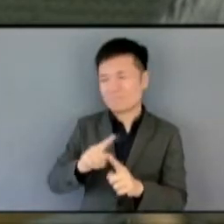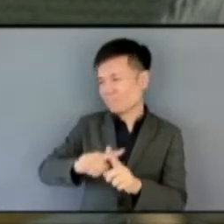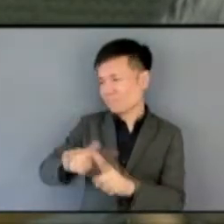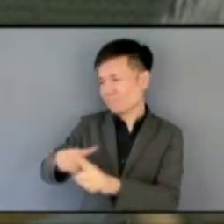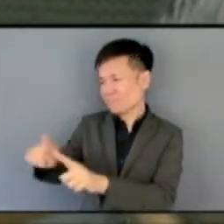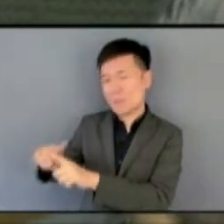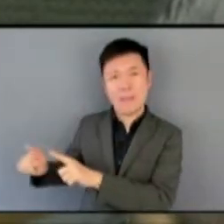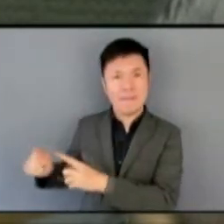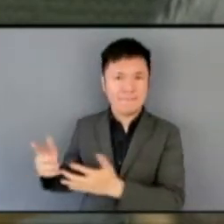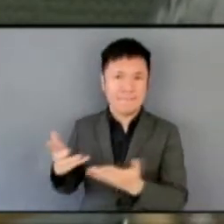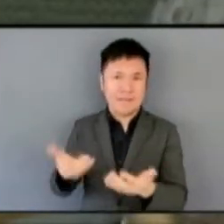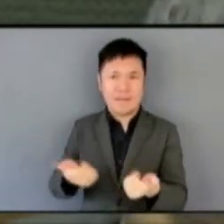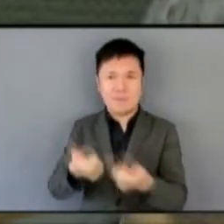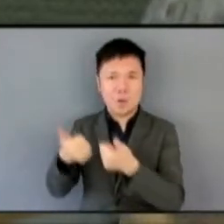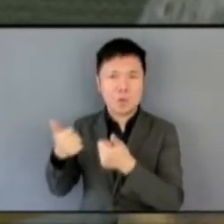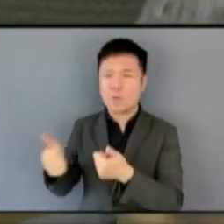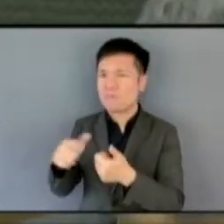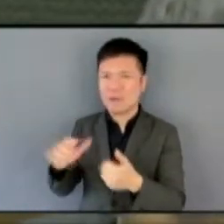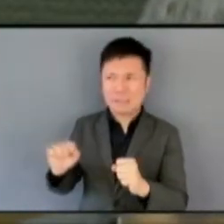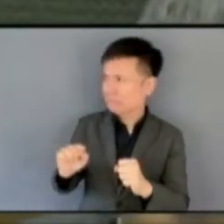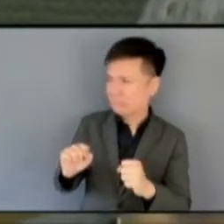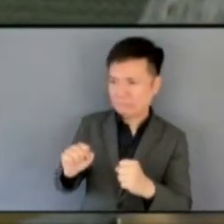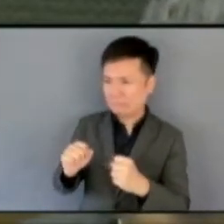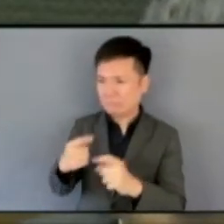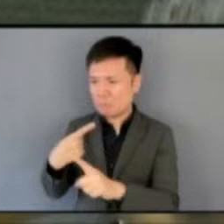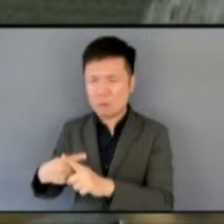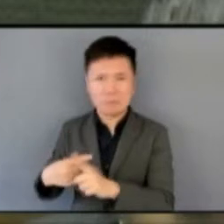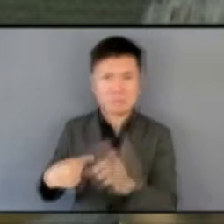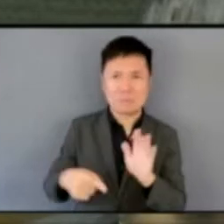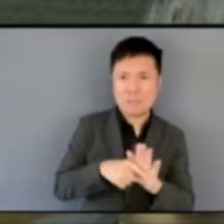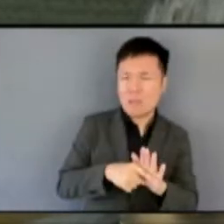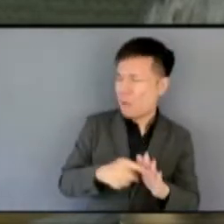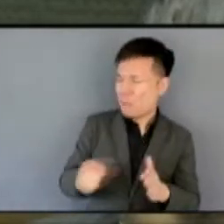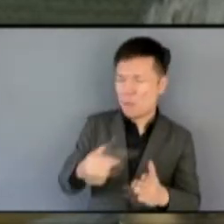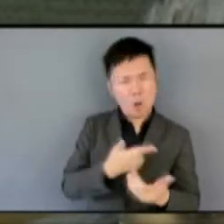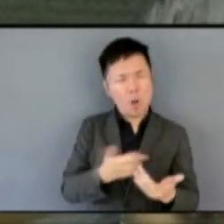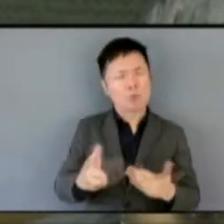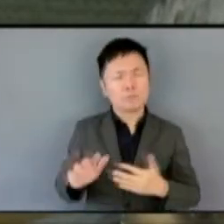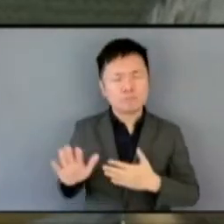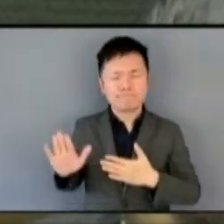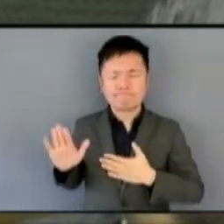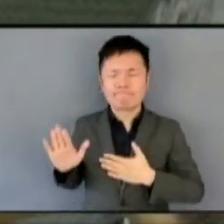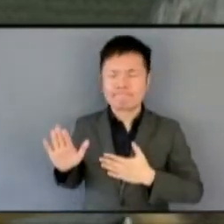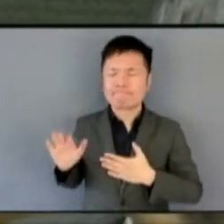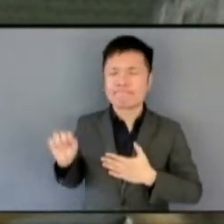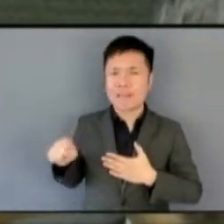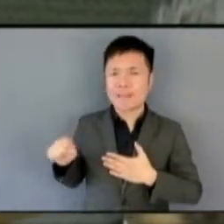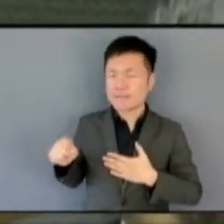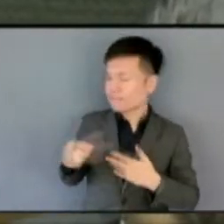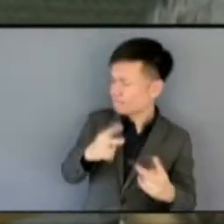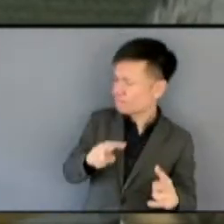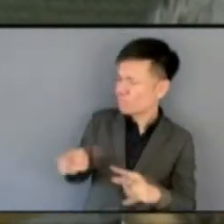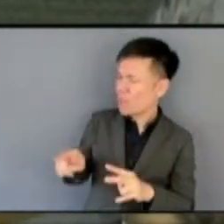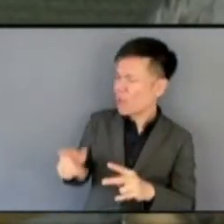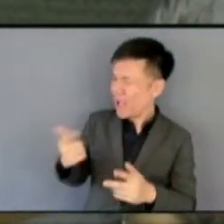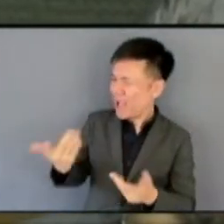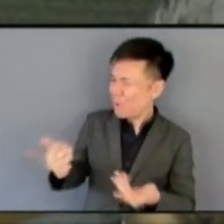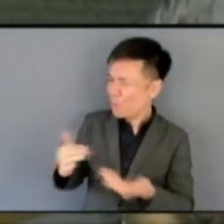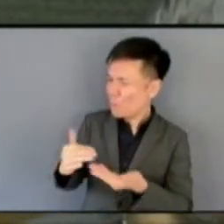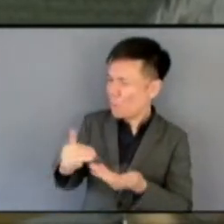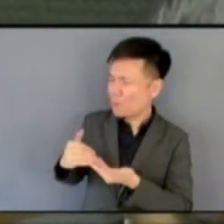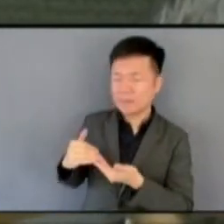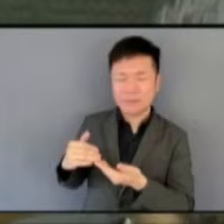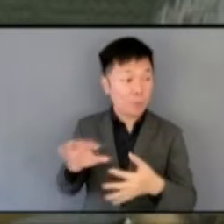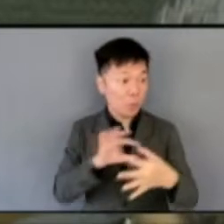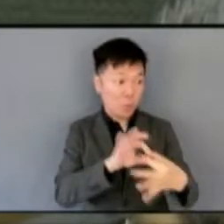similar demographic challenges. We express our strong commitment to continuing this important research and collaboration with ESCAP and